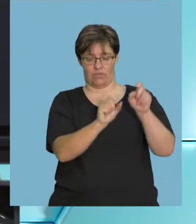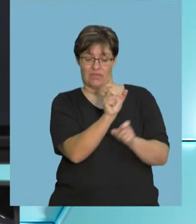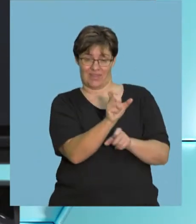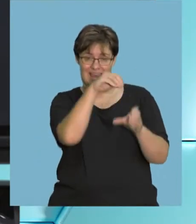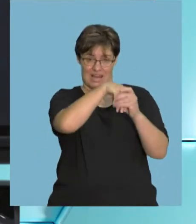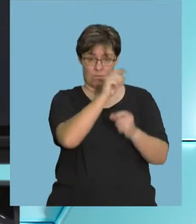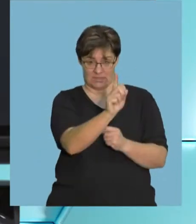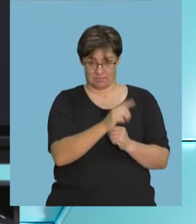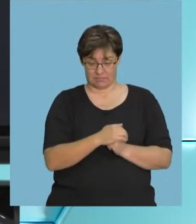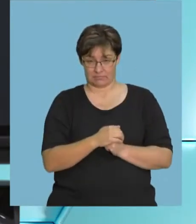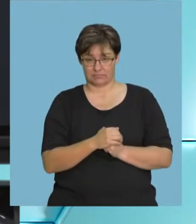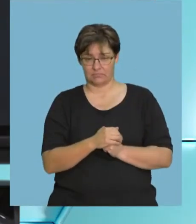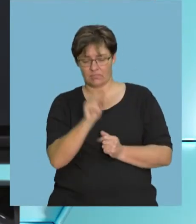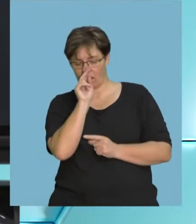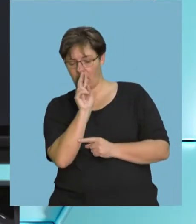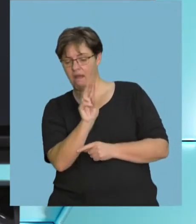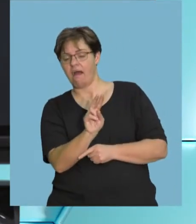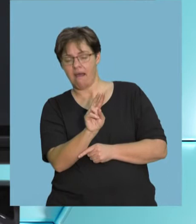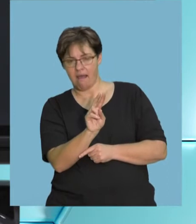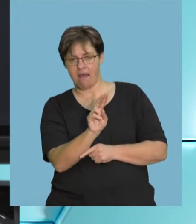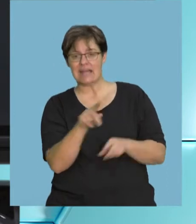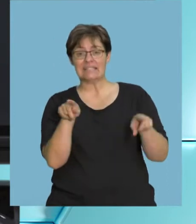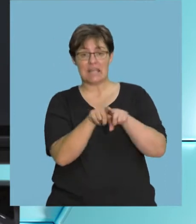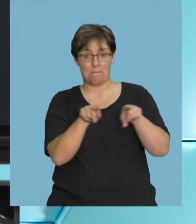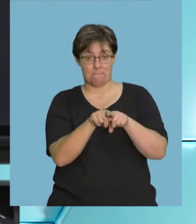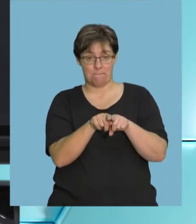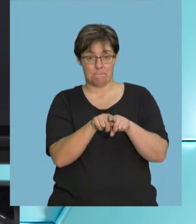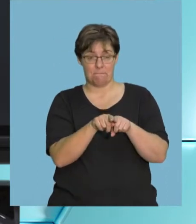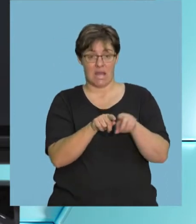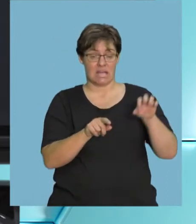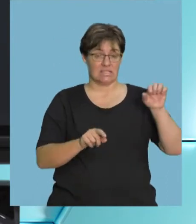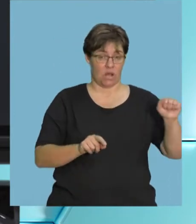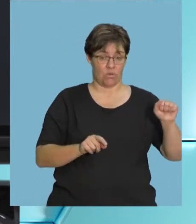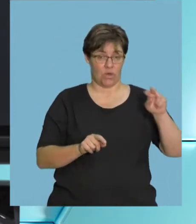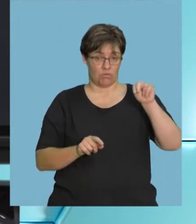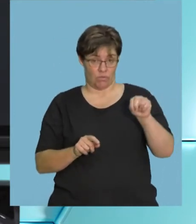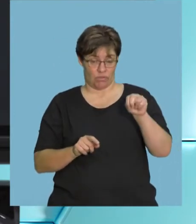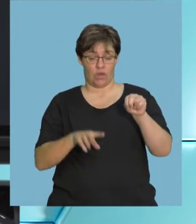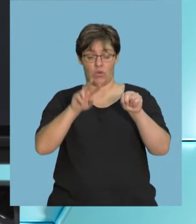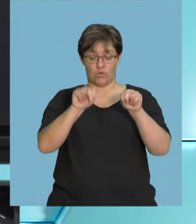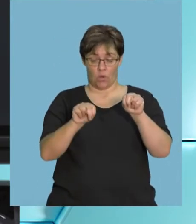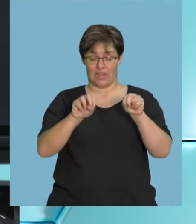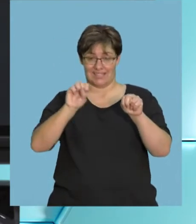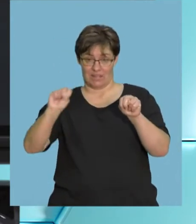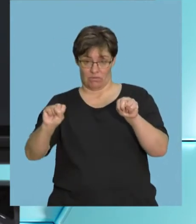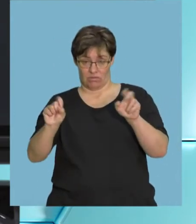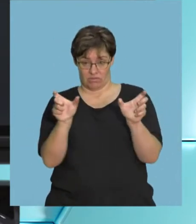observation that you would make when you take two like poles, it could be the north and north or south and south, they tend to push